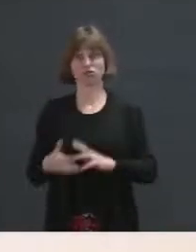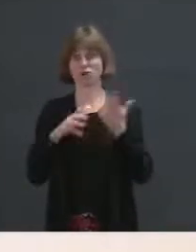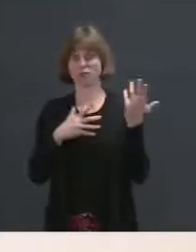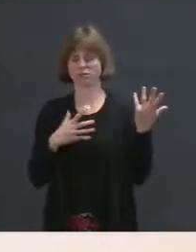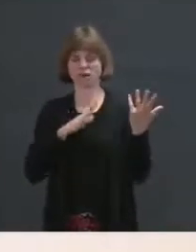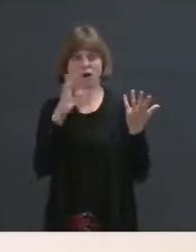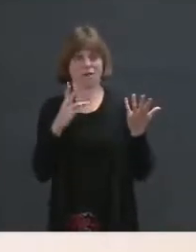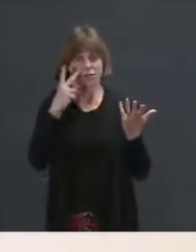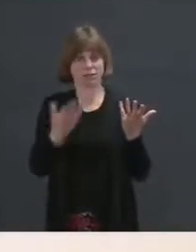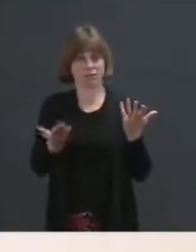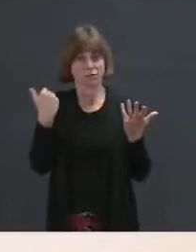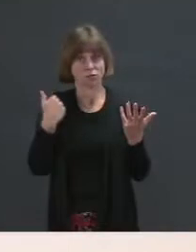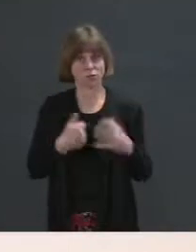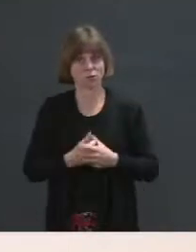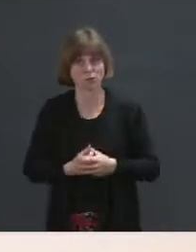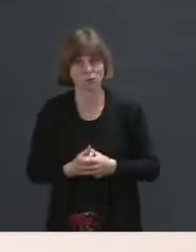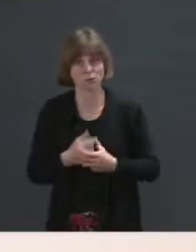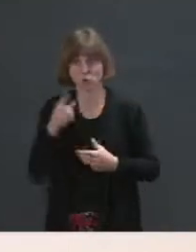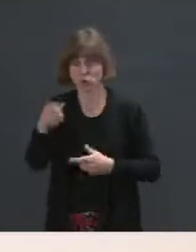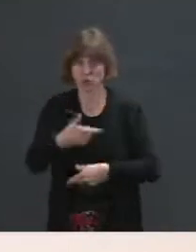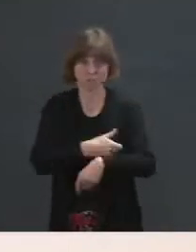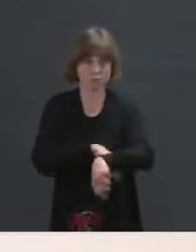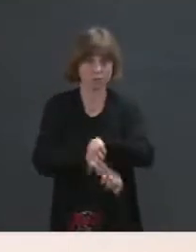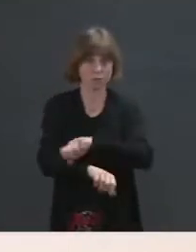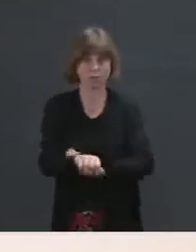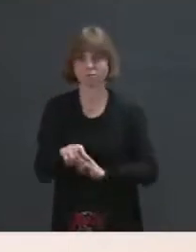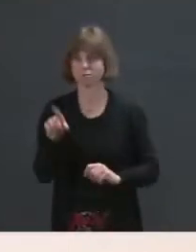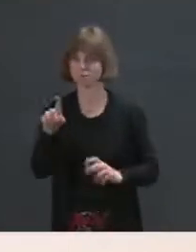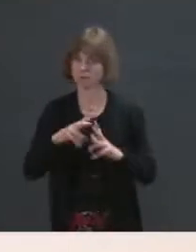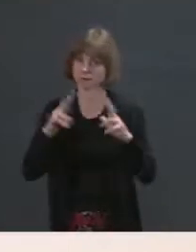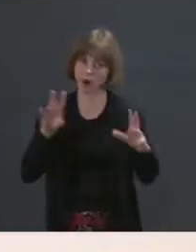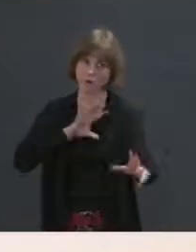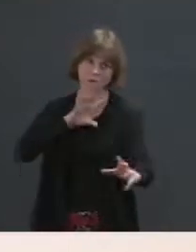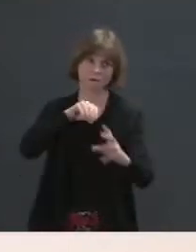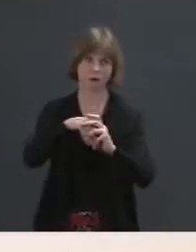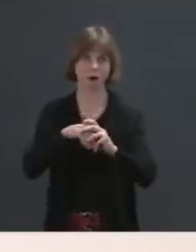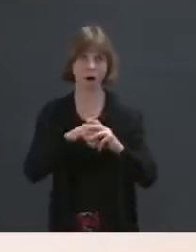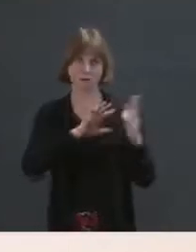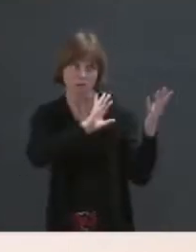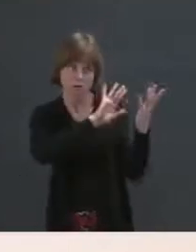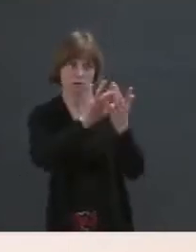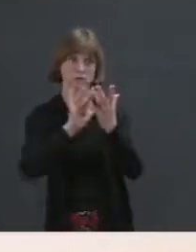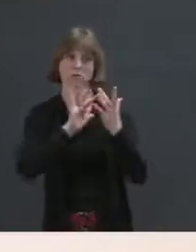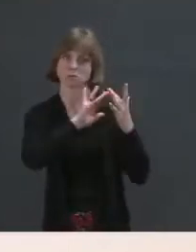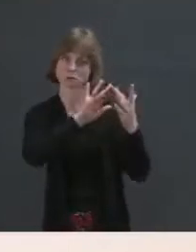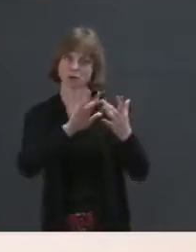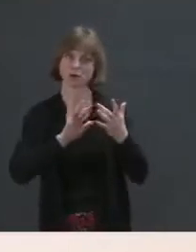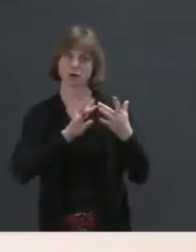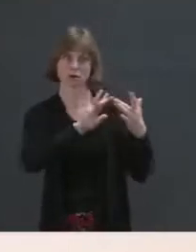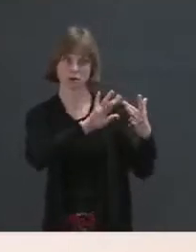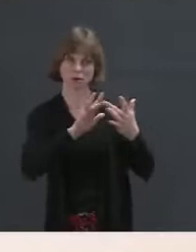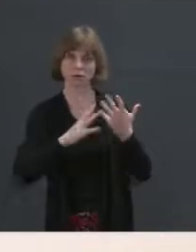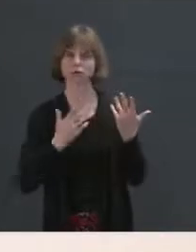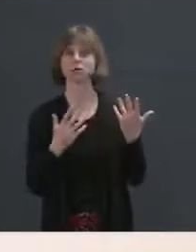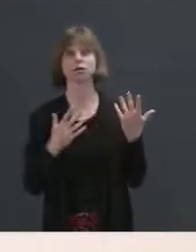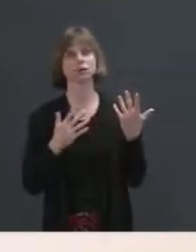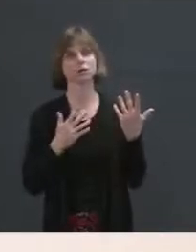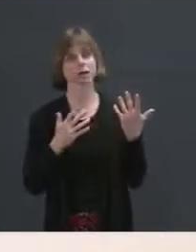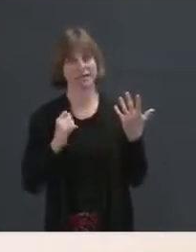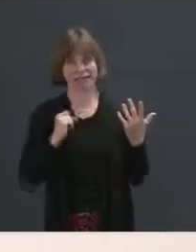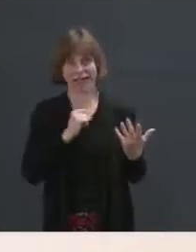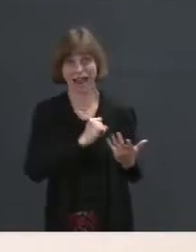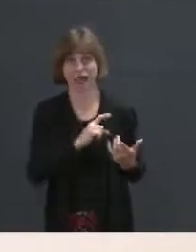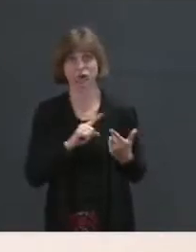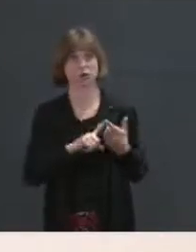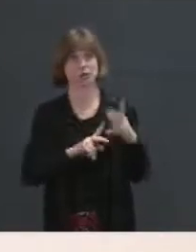and she has rolled up her sleeves. She's very engaged in doing outreach to senators, to members on the Hill, answering